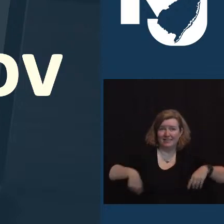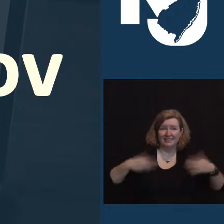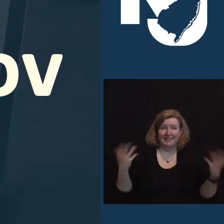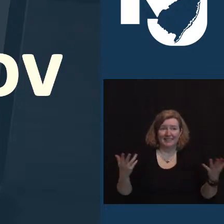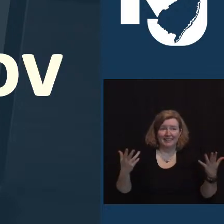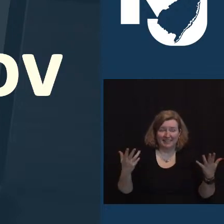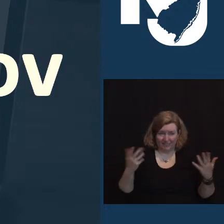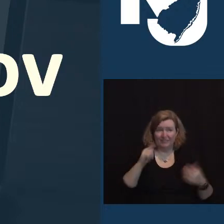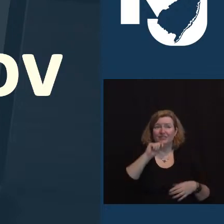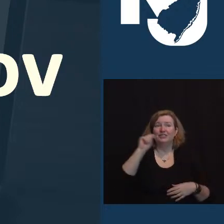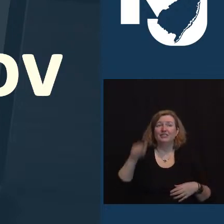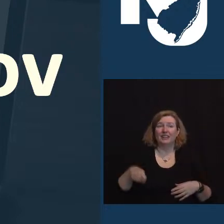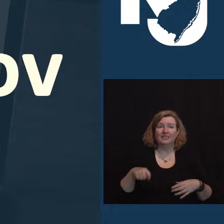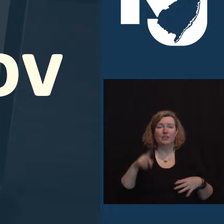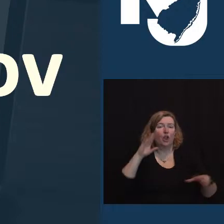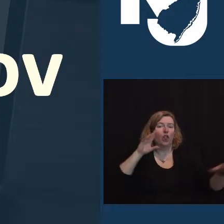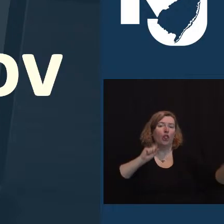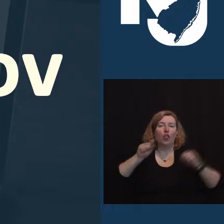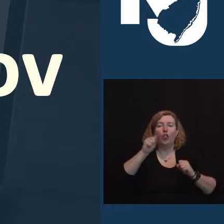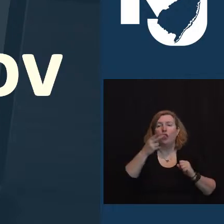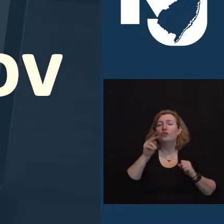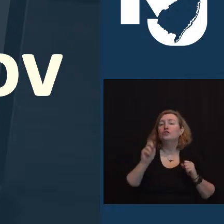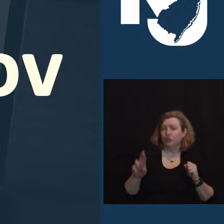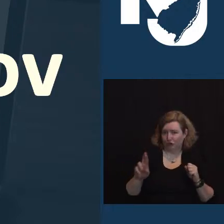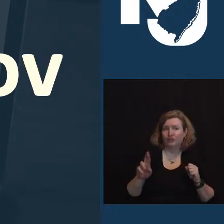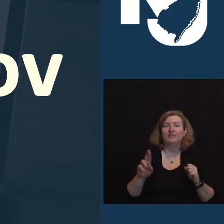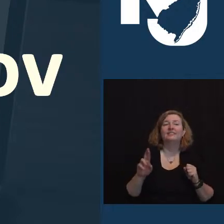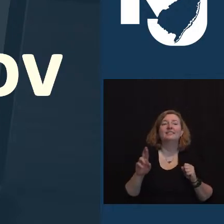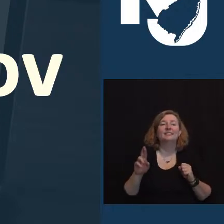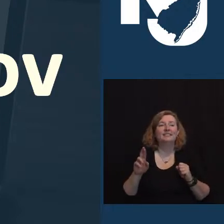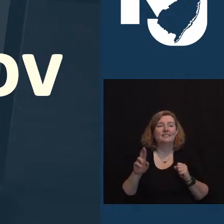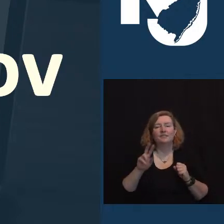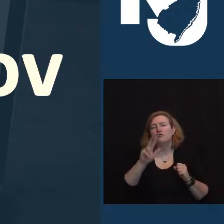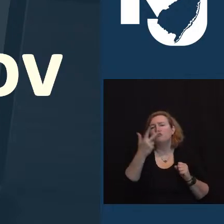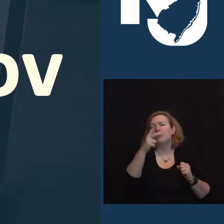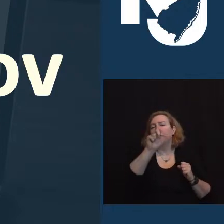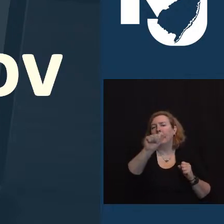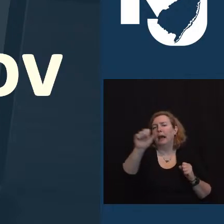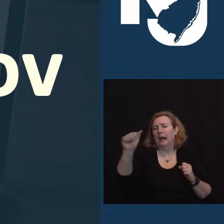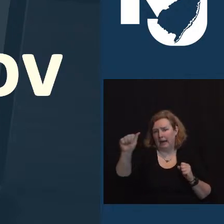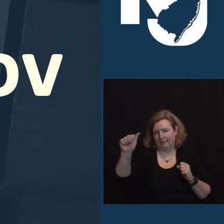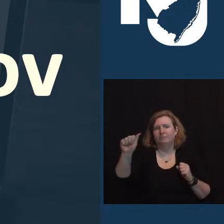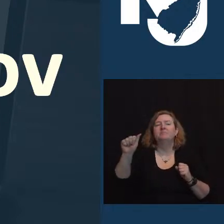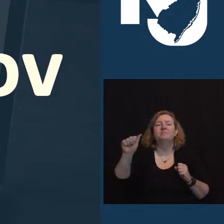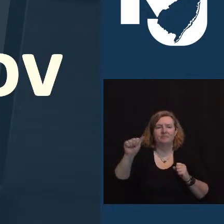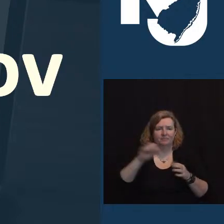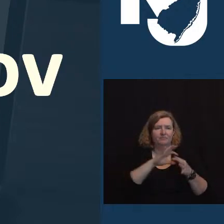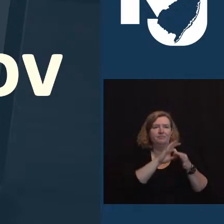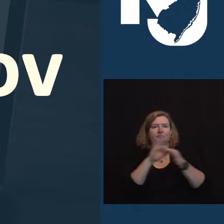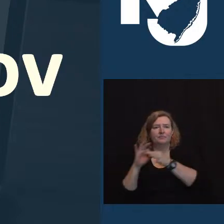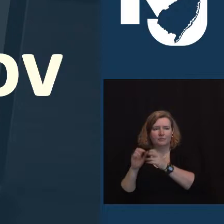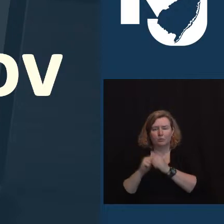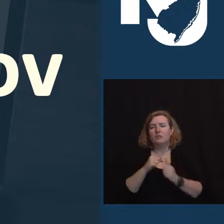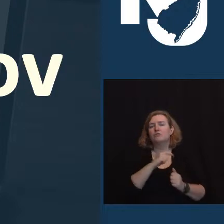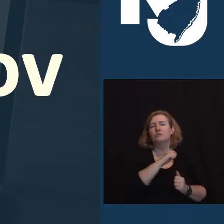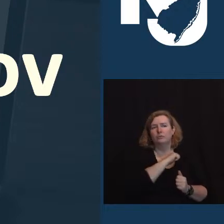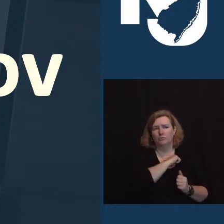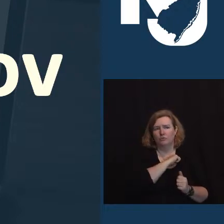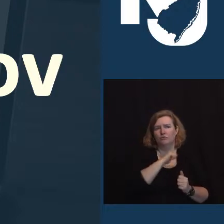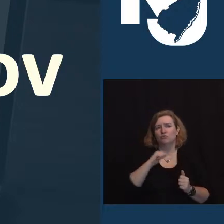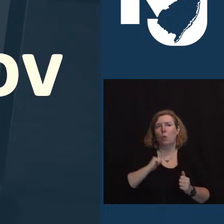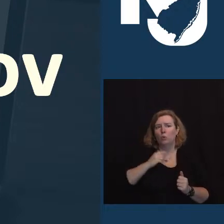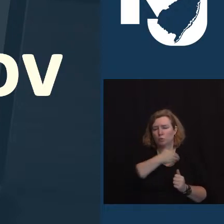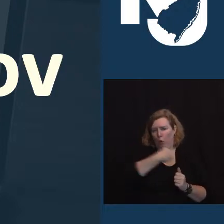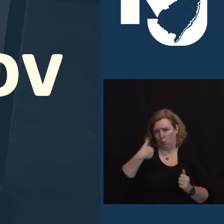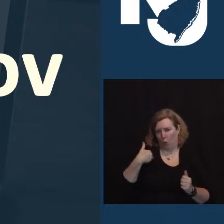are now the AAA affiliate for the Toronto Blue Jays. So this is the first AAA baseball game in